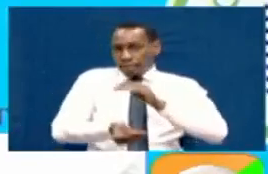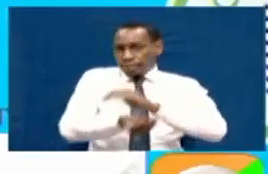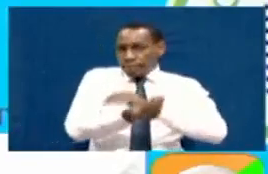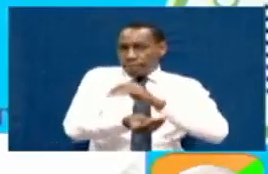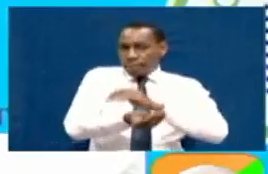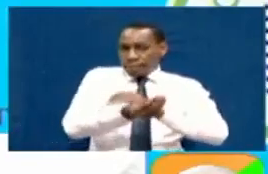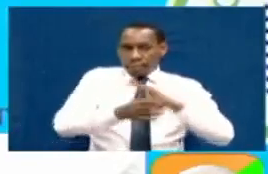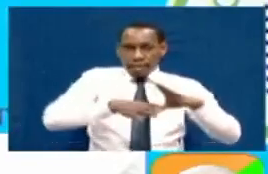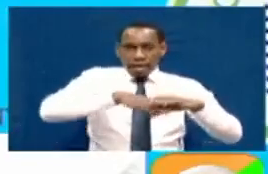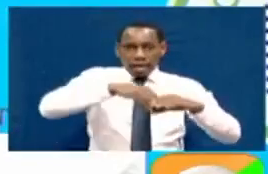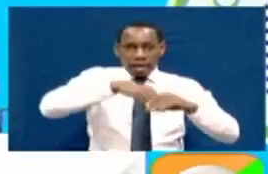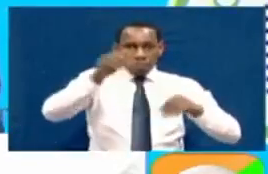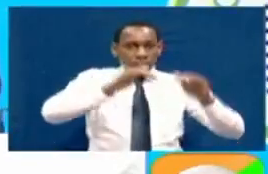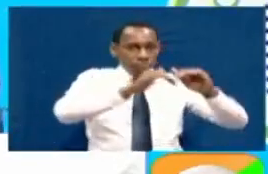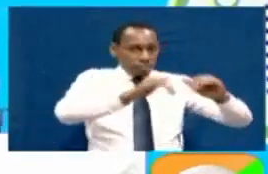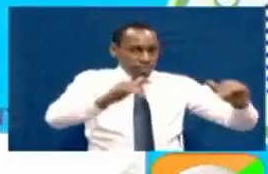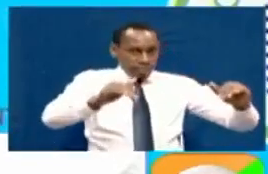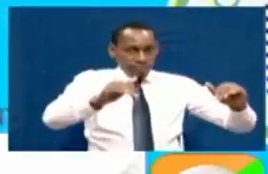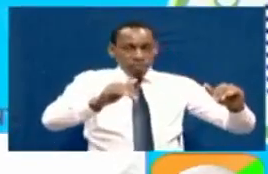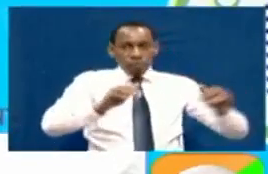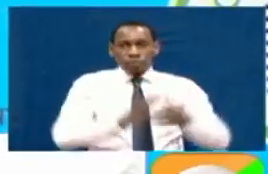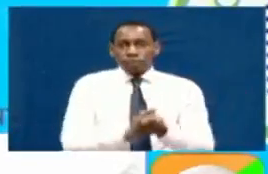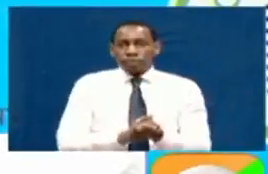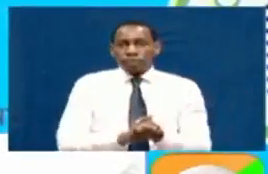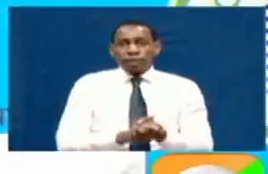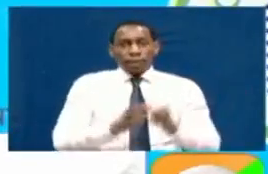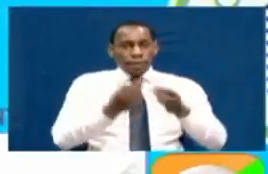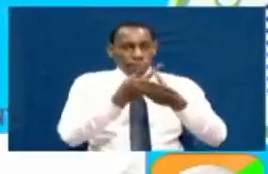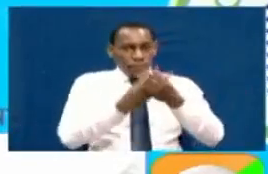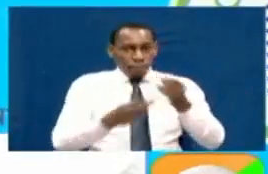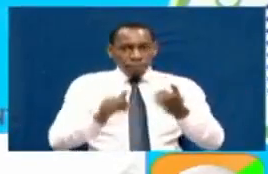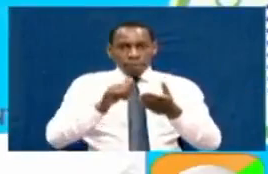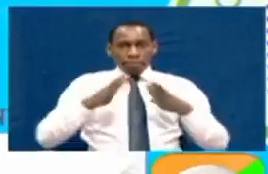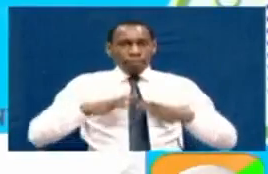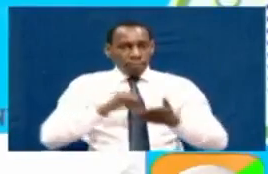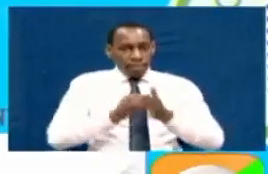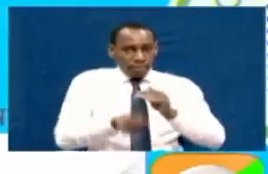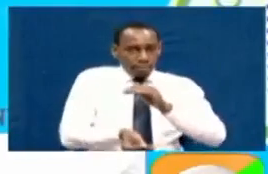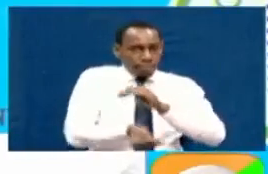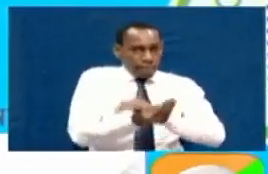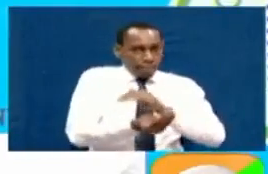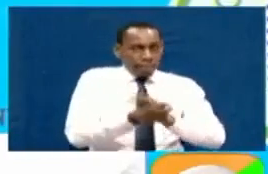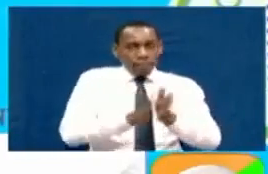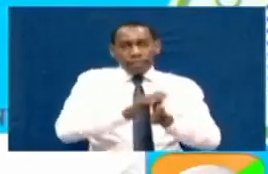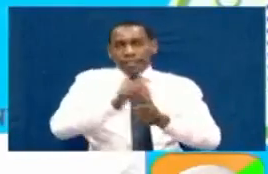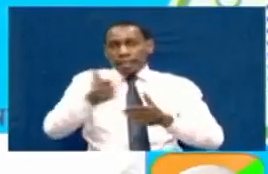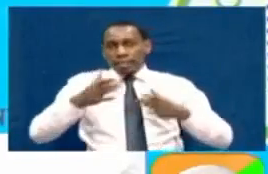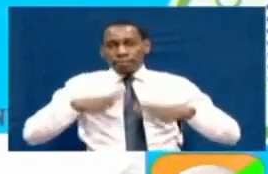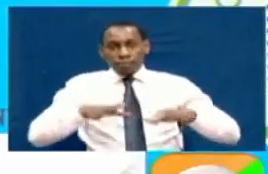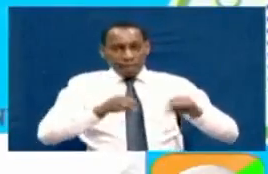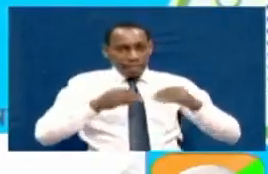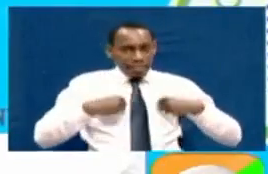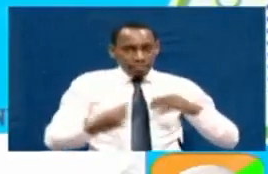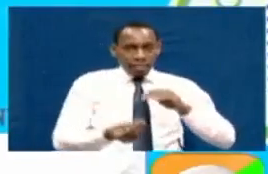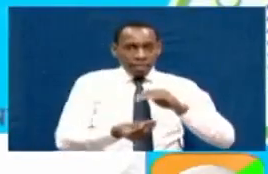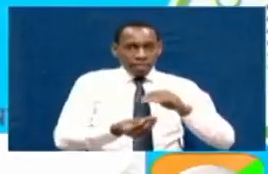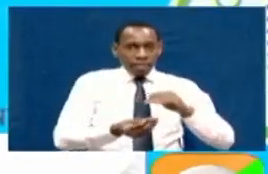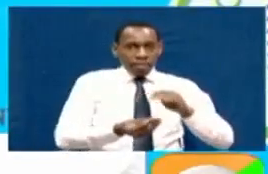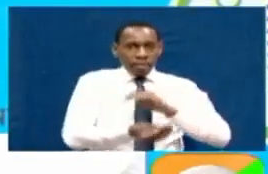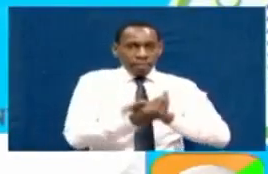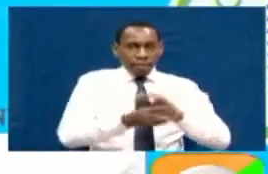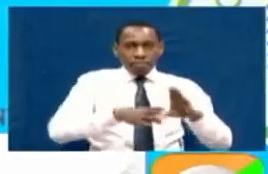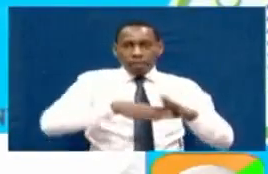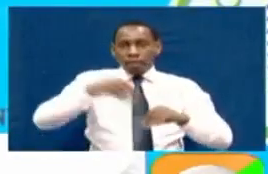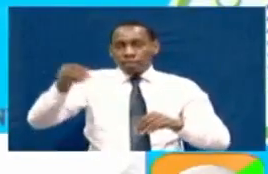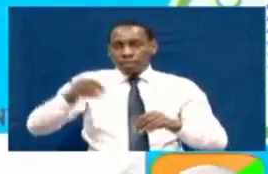way out of quarantine, both those who did that and those who let them off, will face